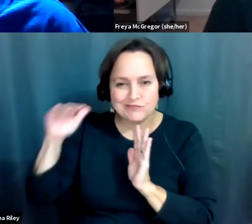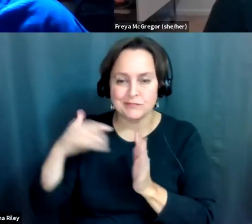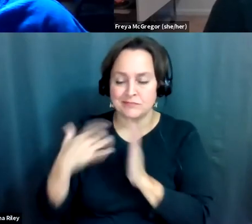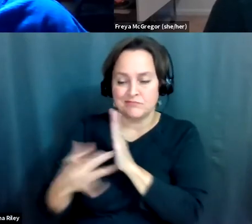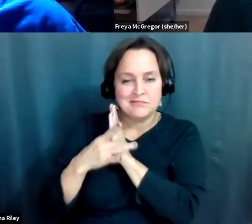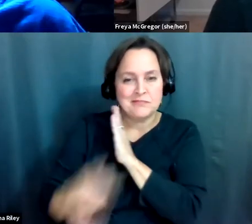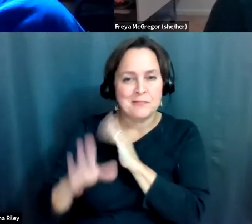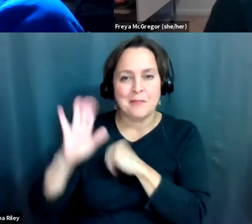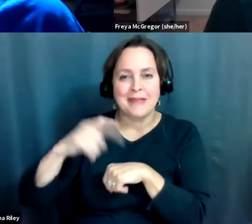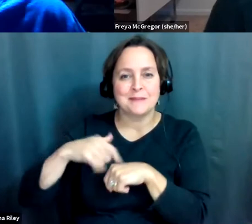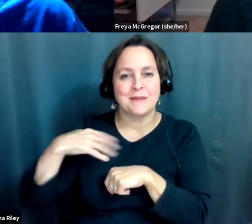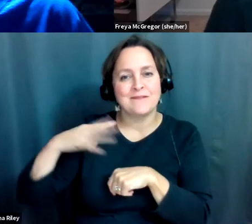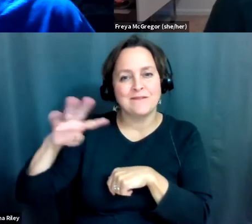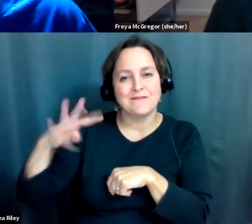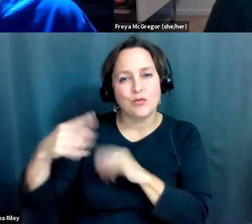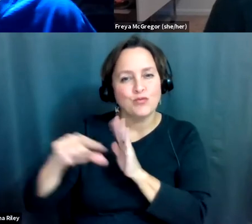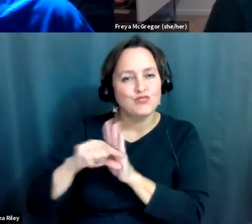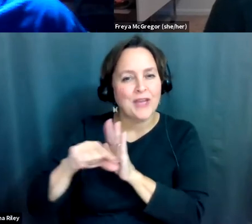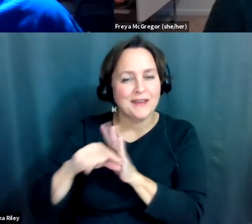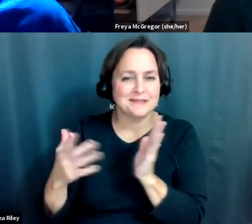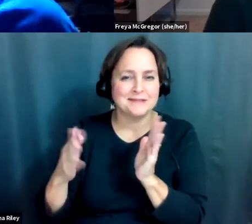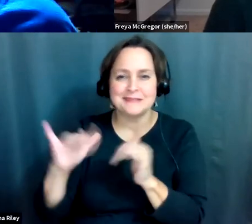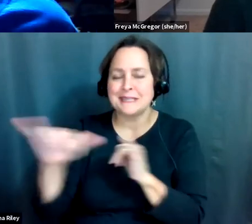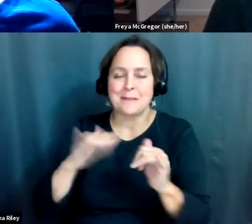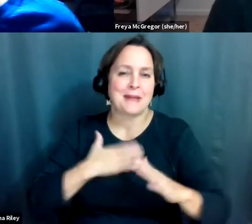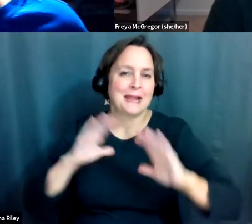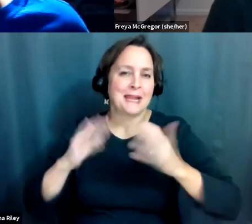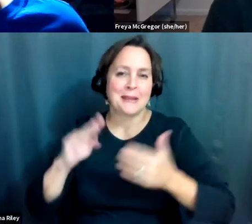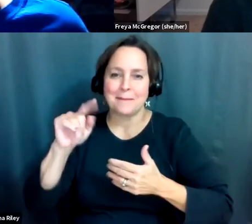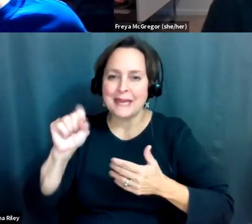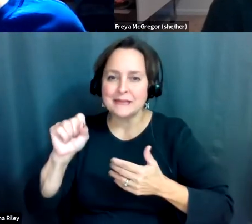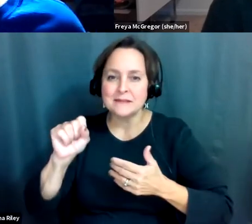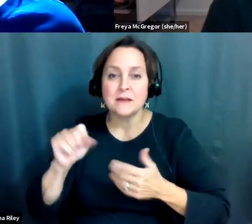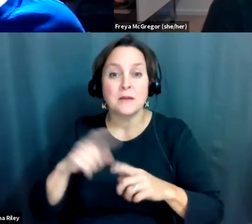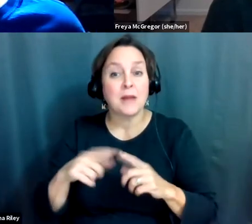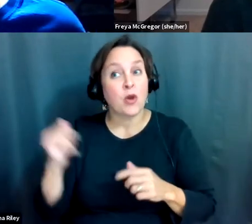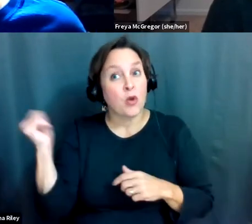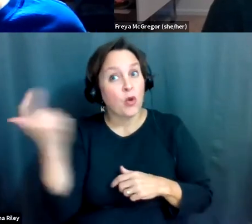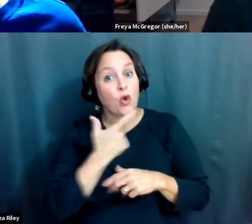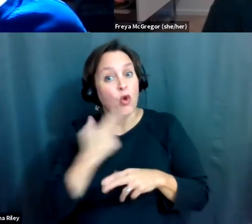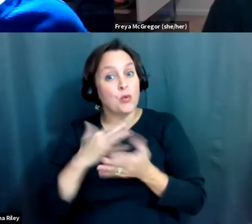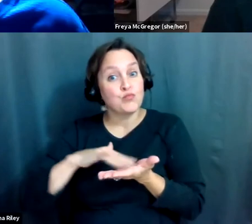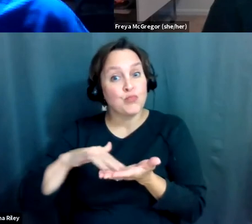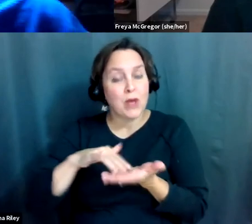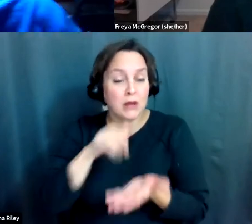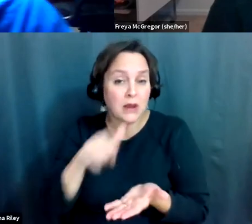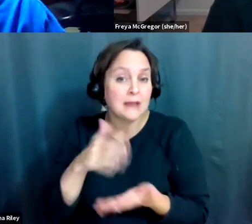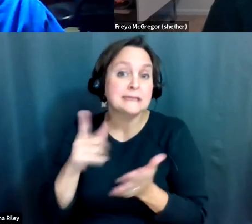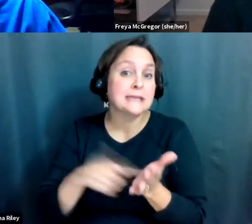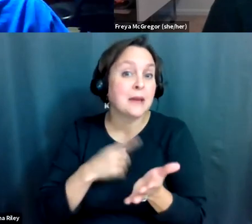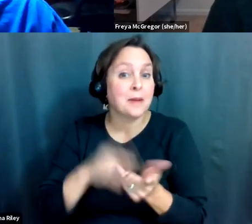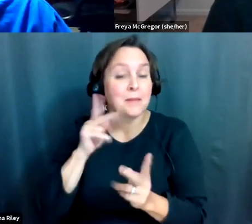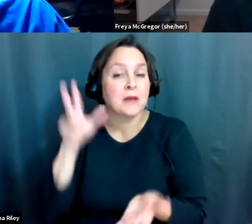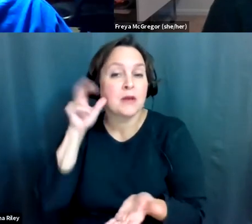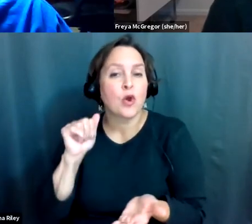the time I was in fourth grade, as were my, my classmates, but not everyone uses braille. Some people listen to audio